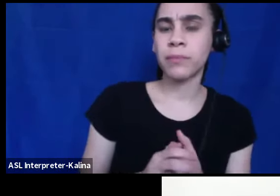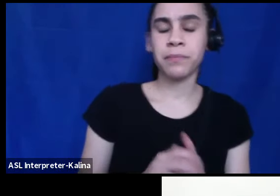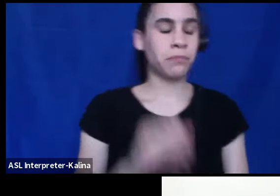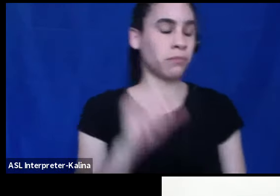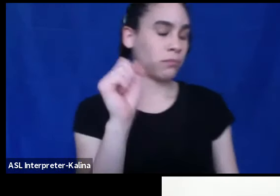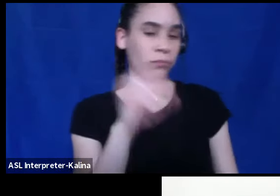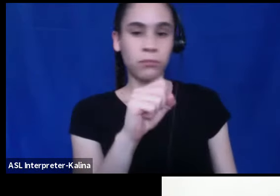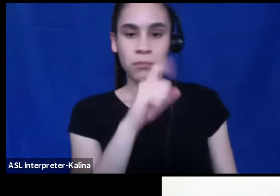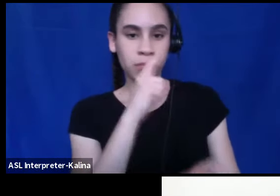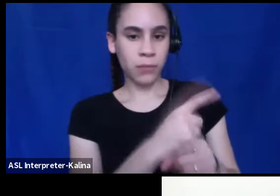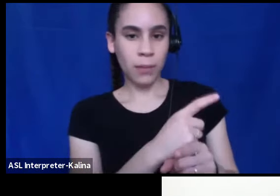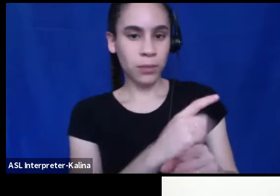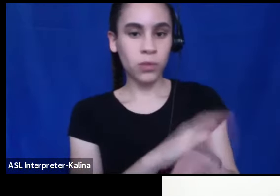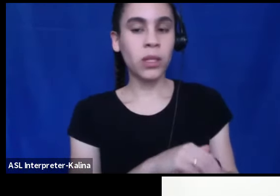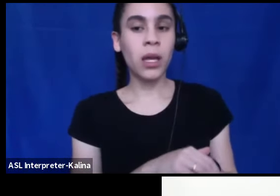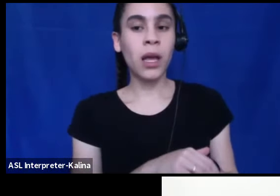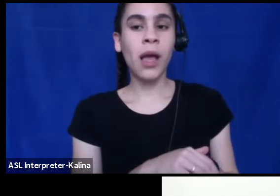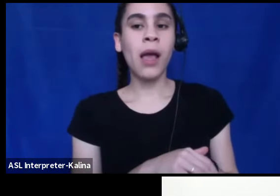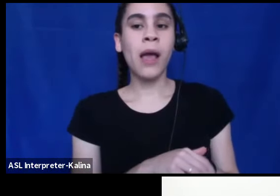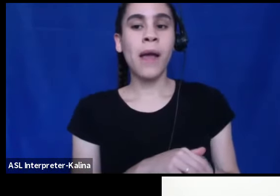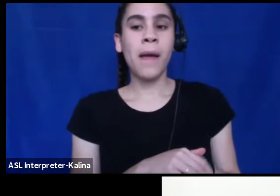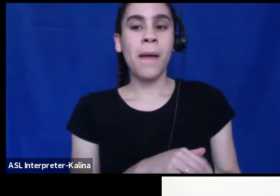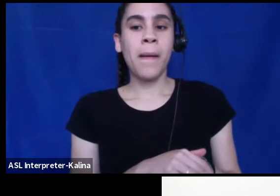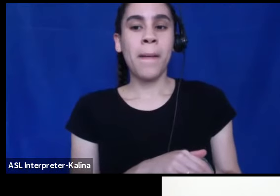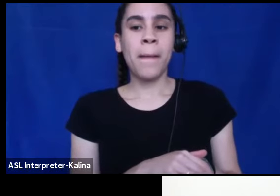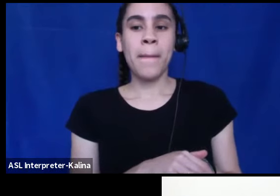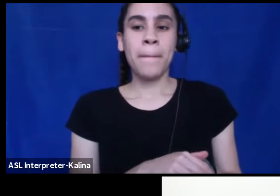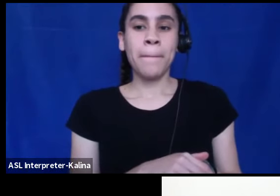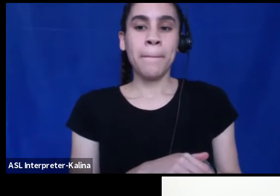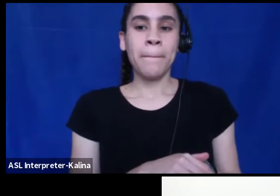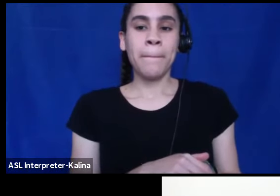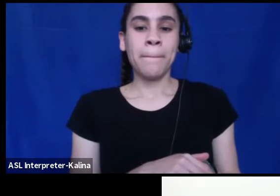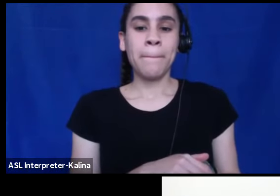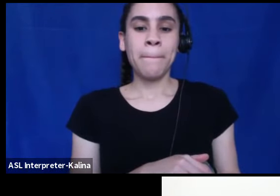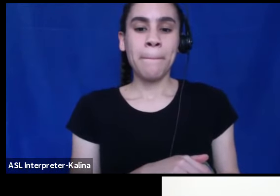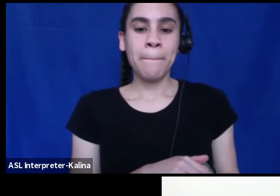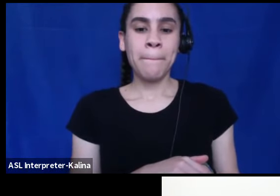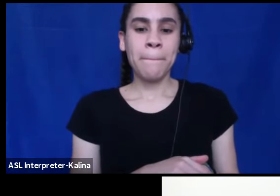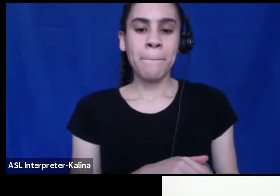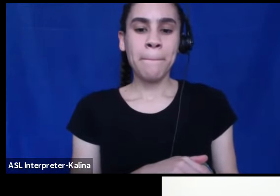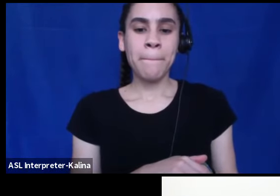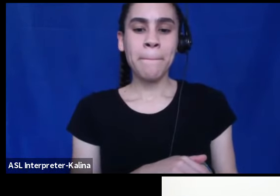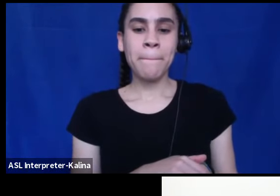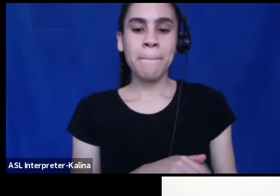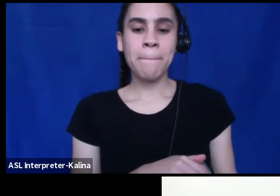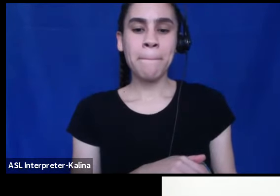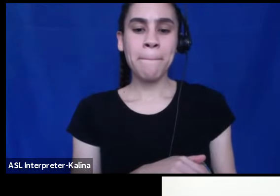I'm of the idea of it shouldn't be something you should hire or be ashamed of. So